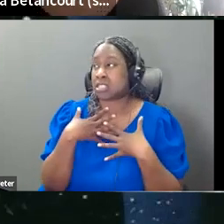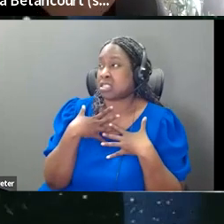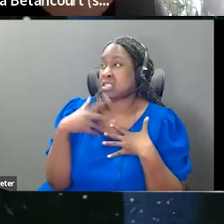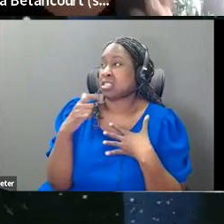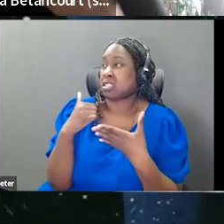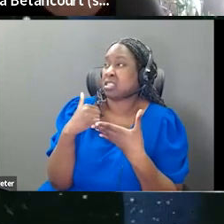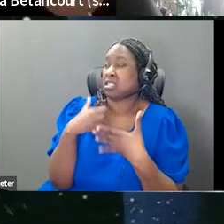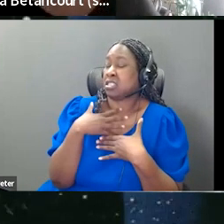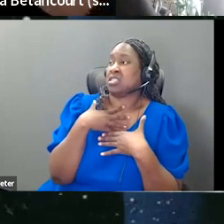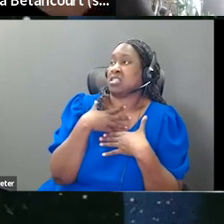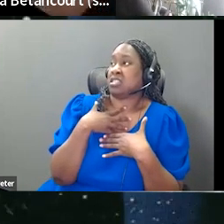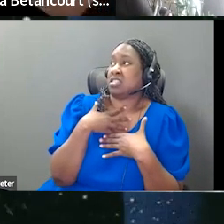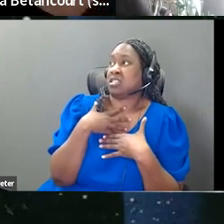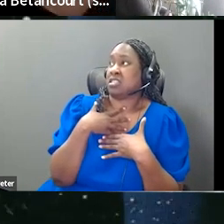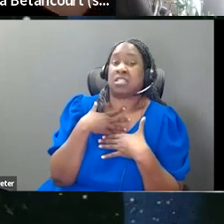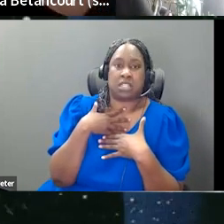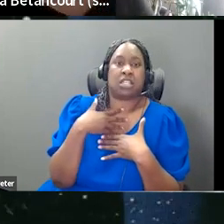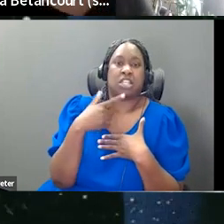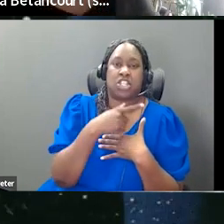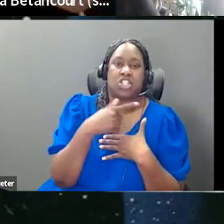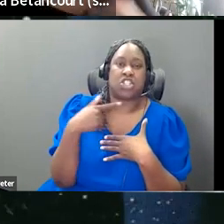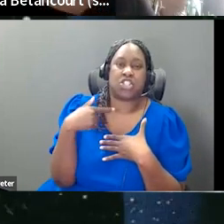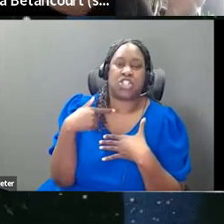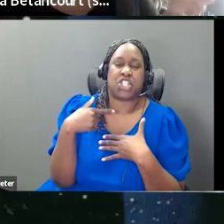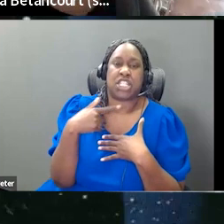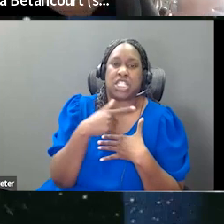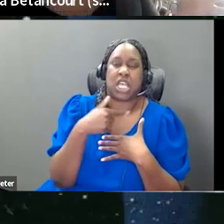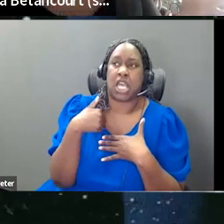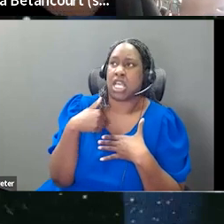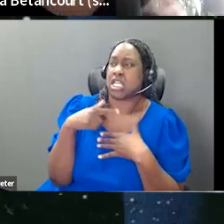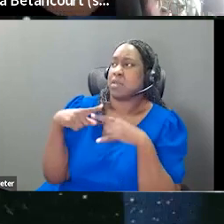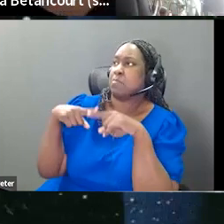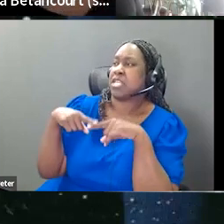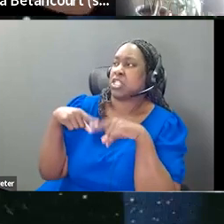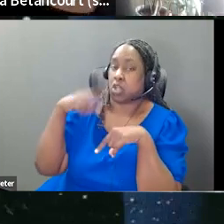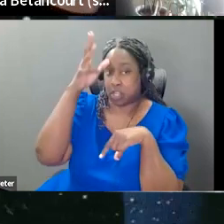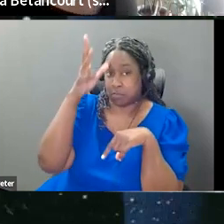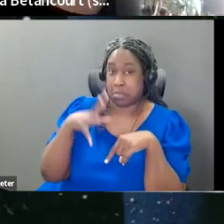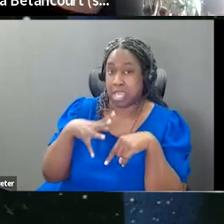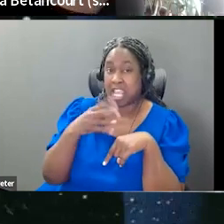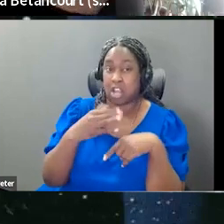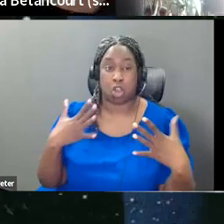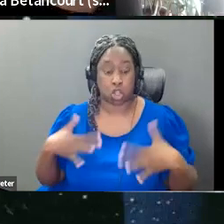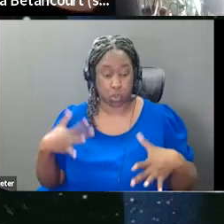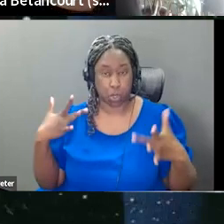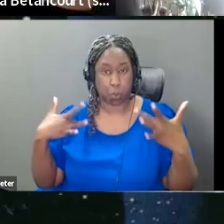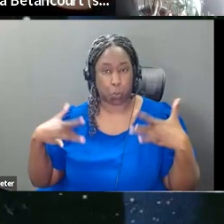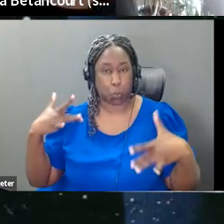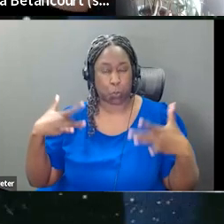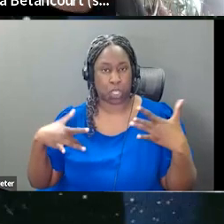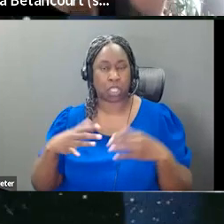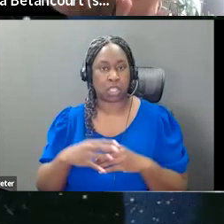and she's sort of submissive to a male character. She's also scantily clad. The